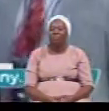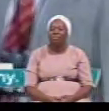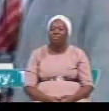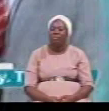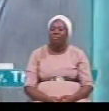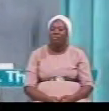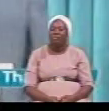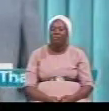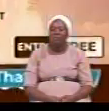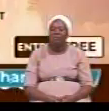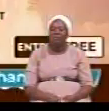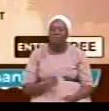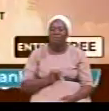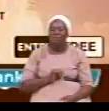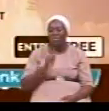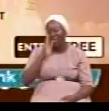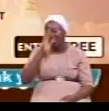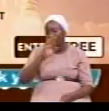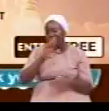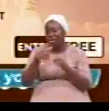I greet you all in Jesus' name.